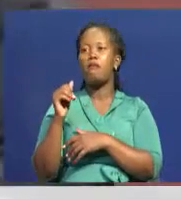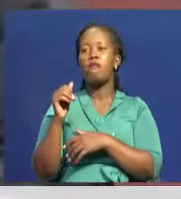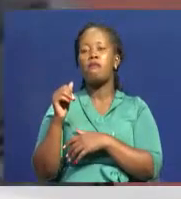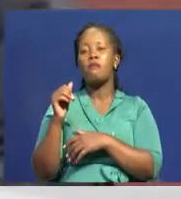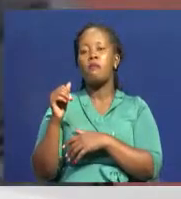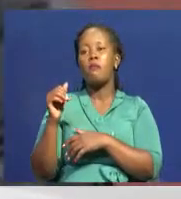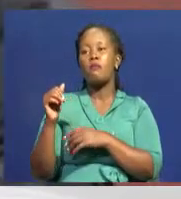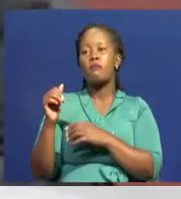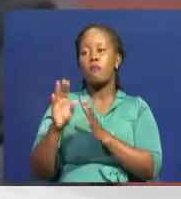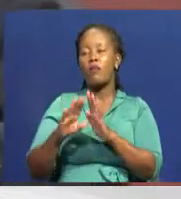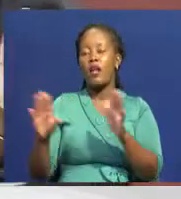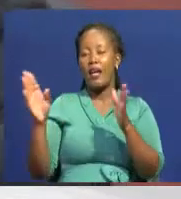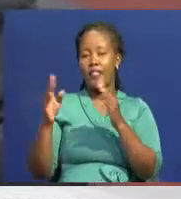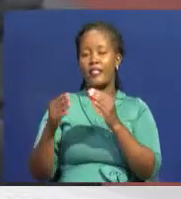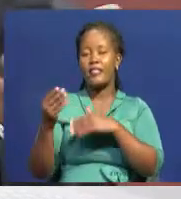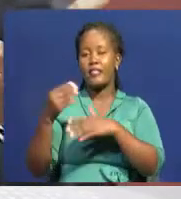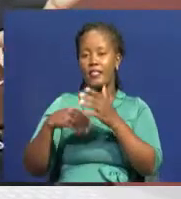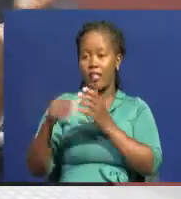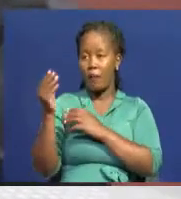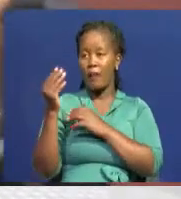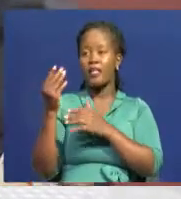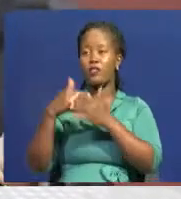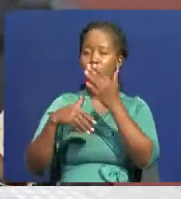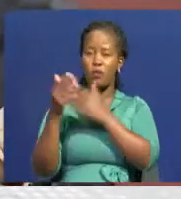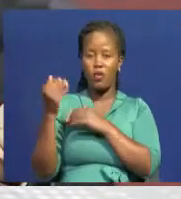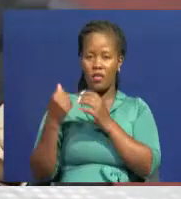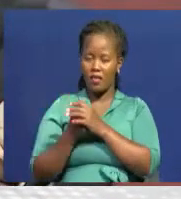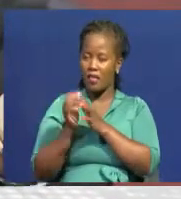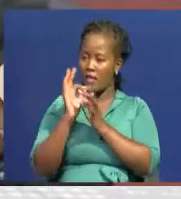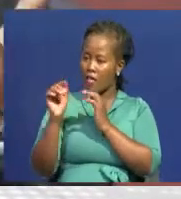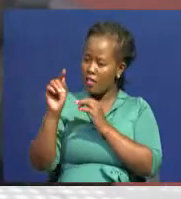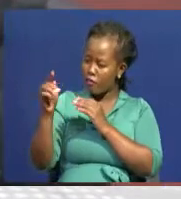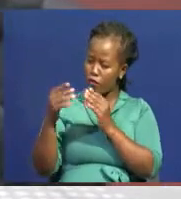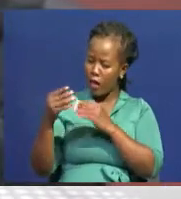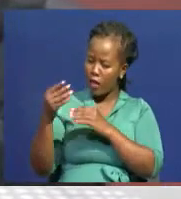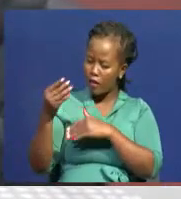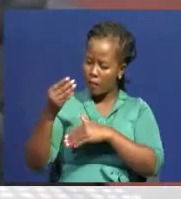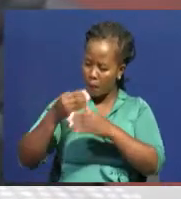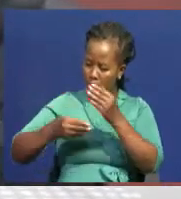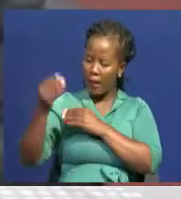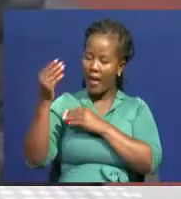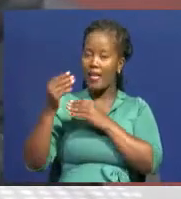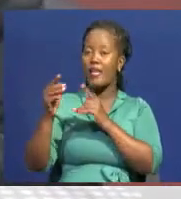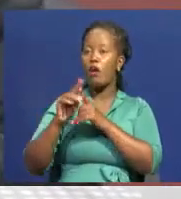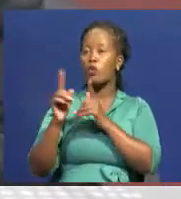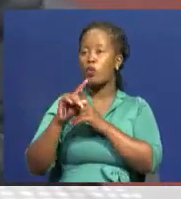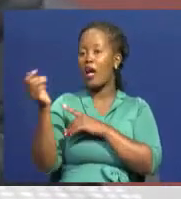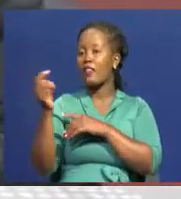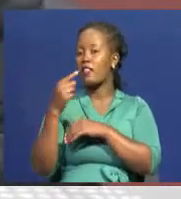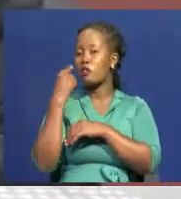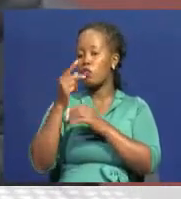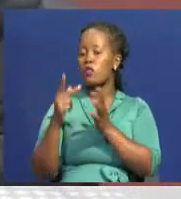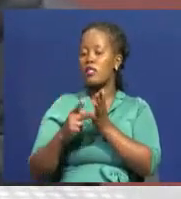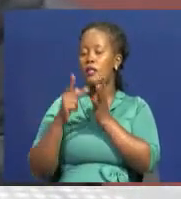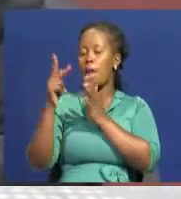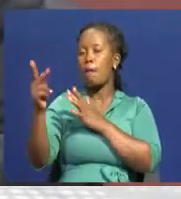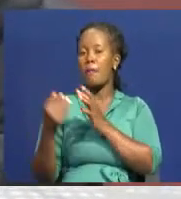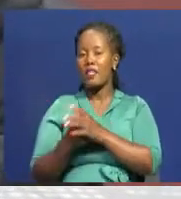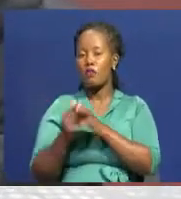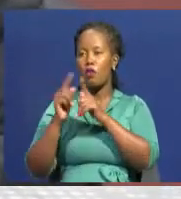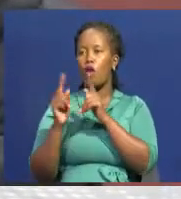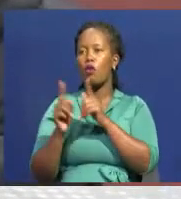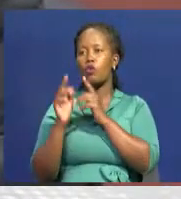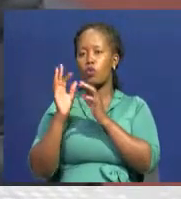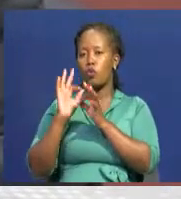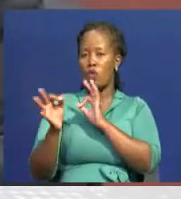estate, the agencies, you bring the buyer and the seller together, as well as the transaction.